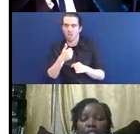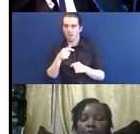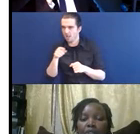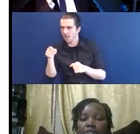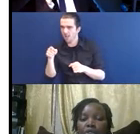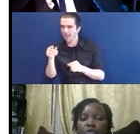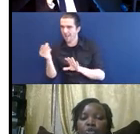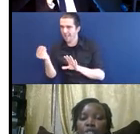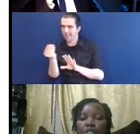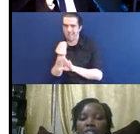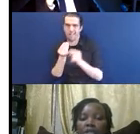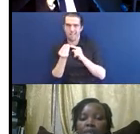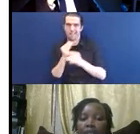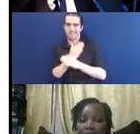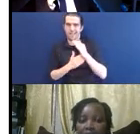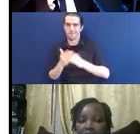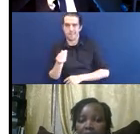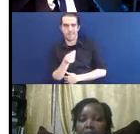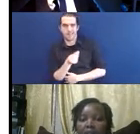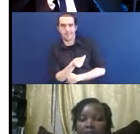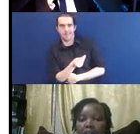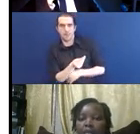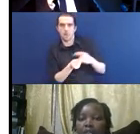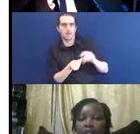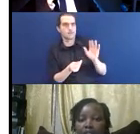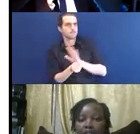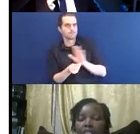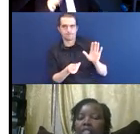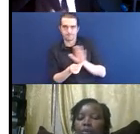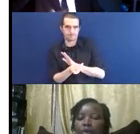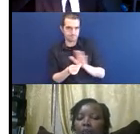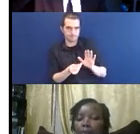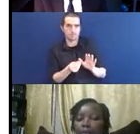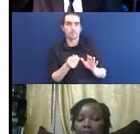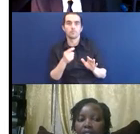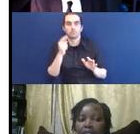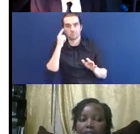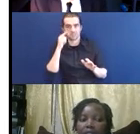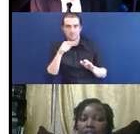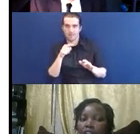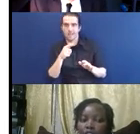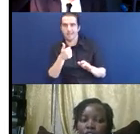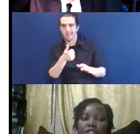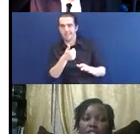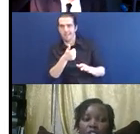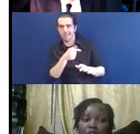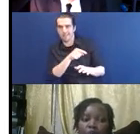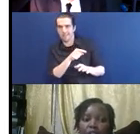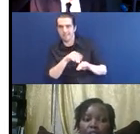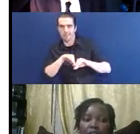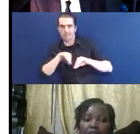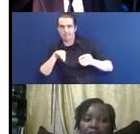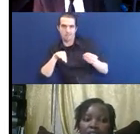medical examinations do not discriminate and eliminate disabled applicants. Don't